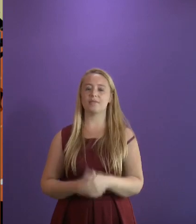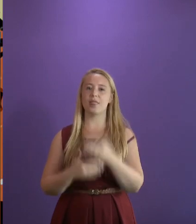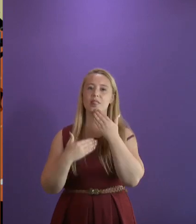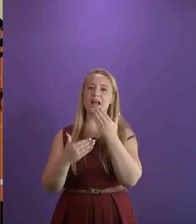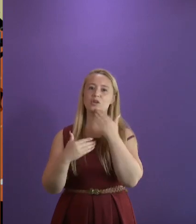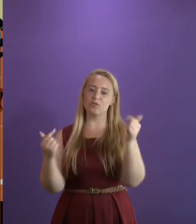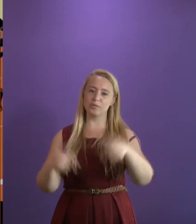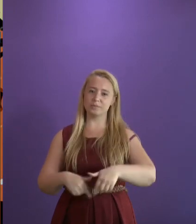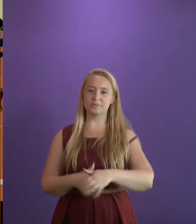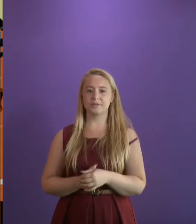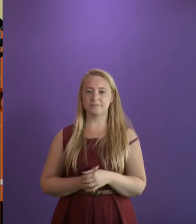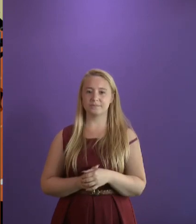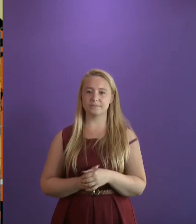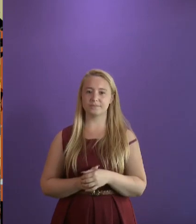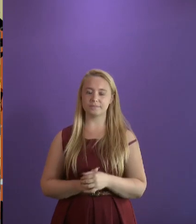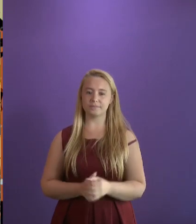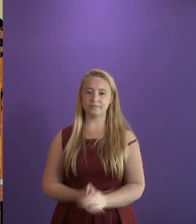for being here.